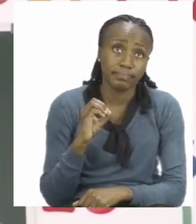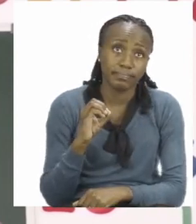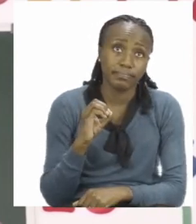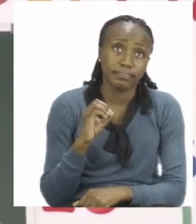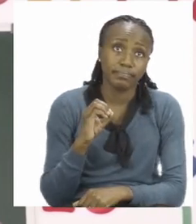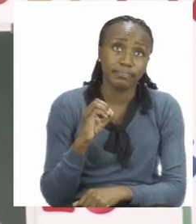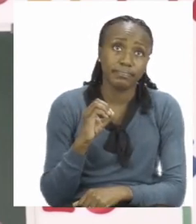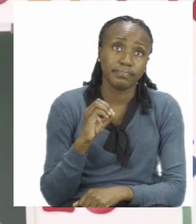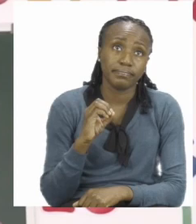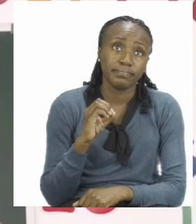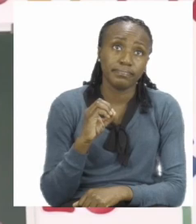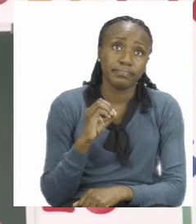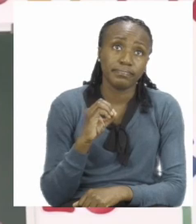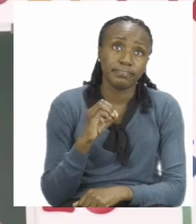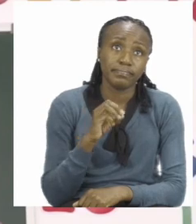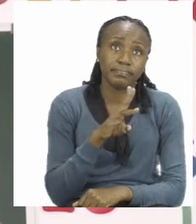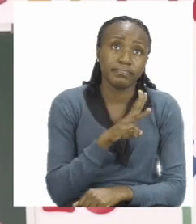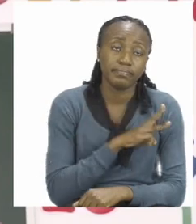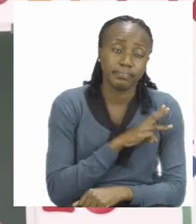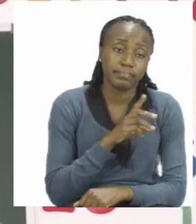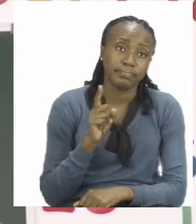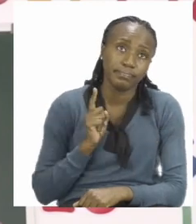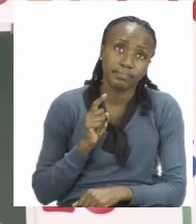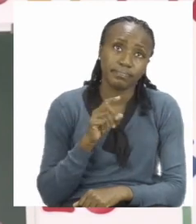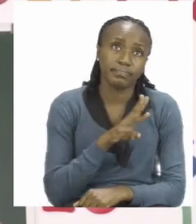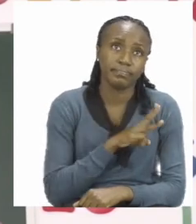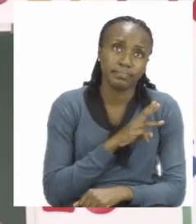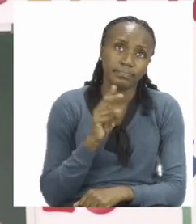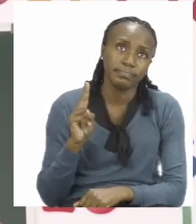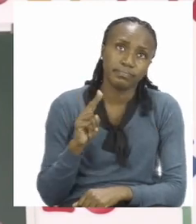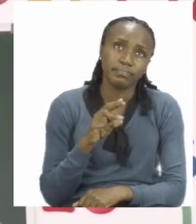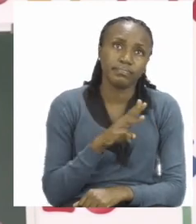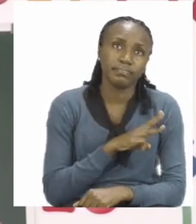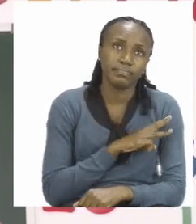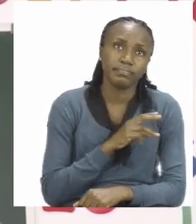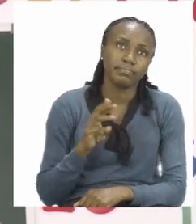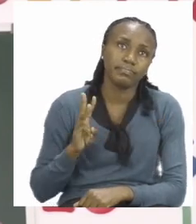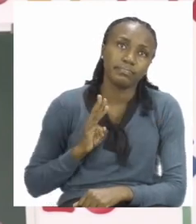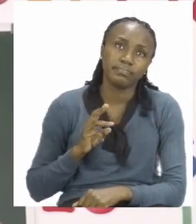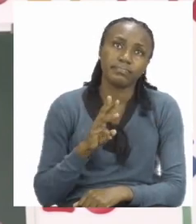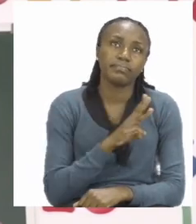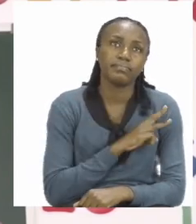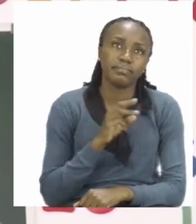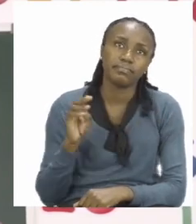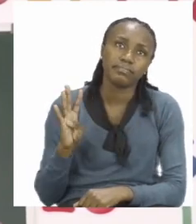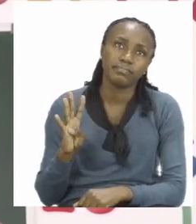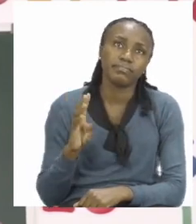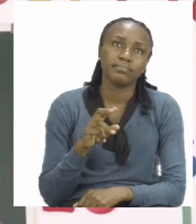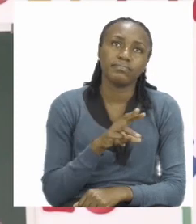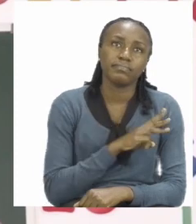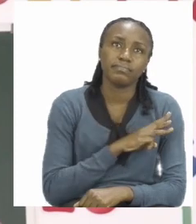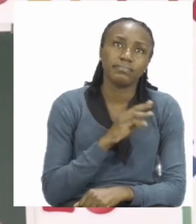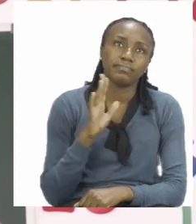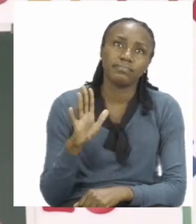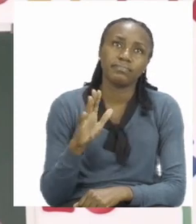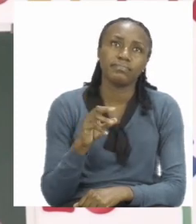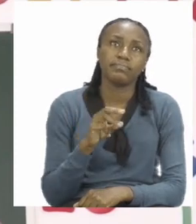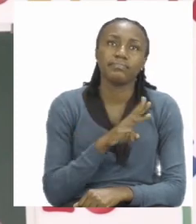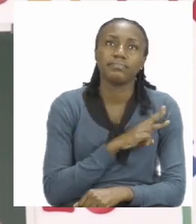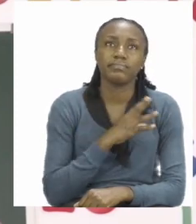we say 31, 32, 33, 34,